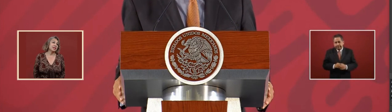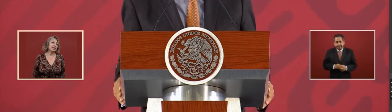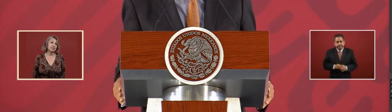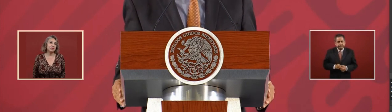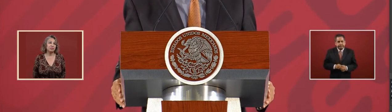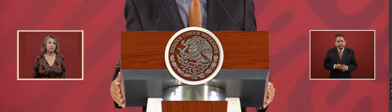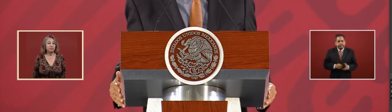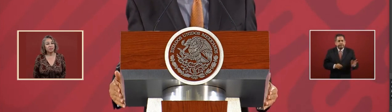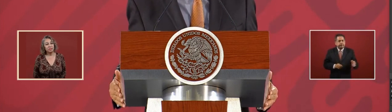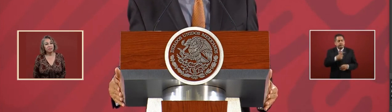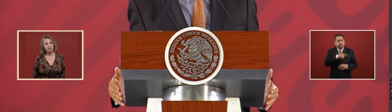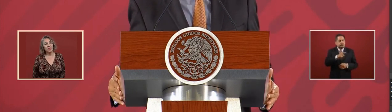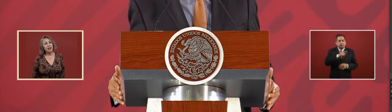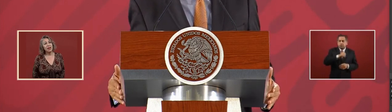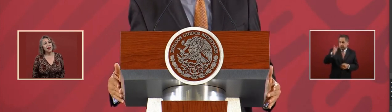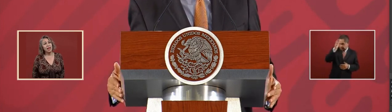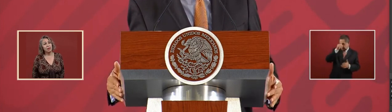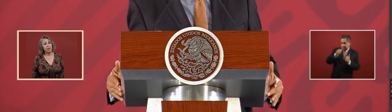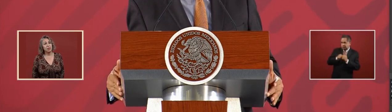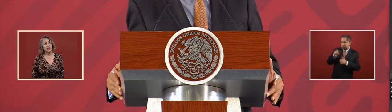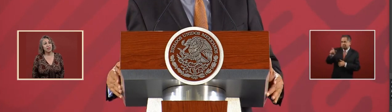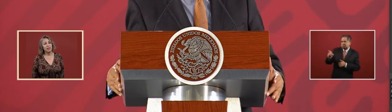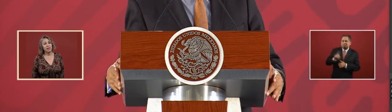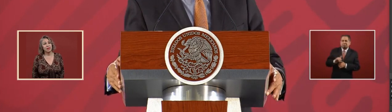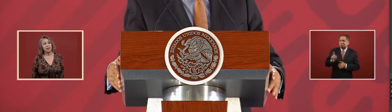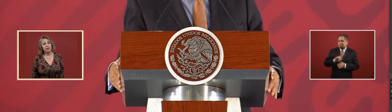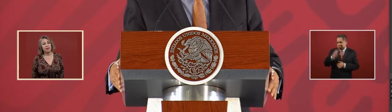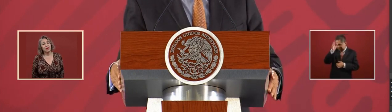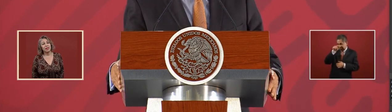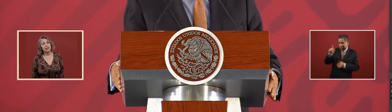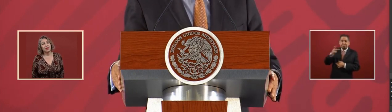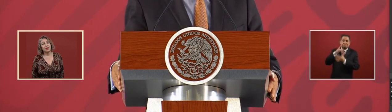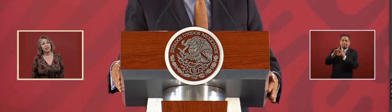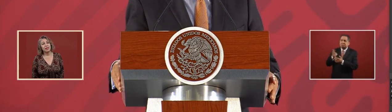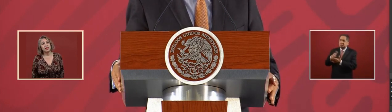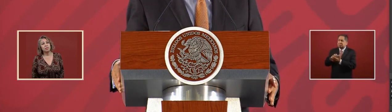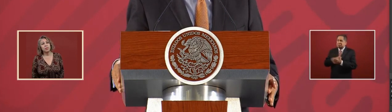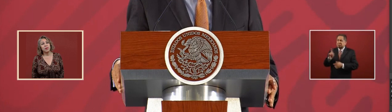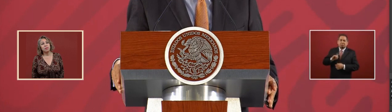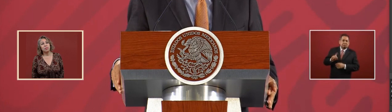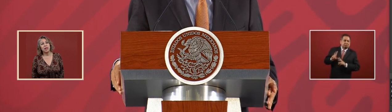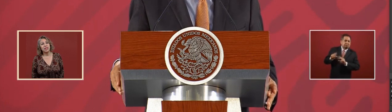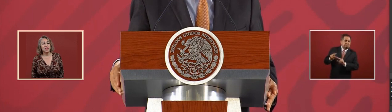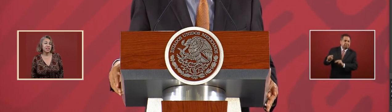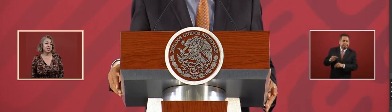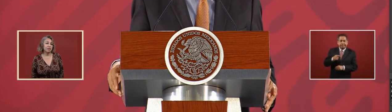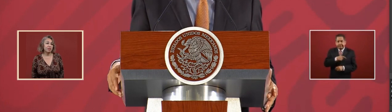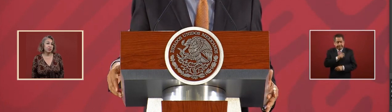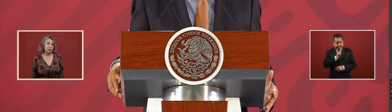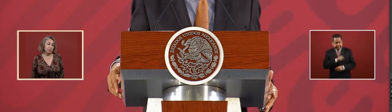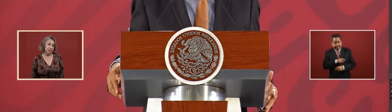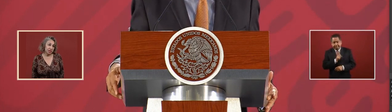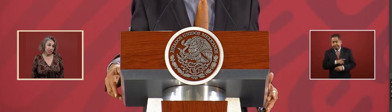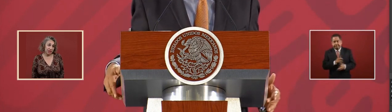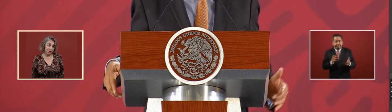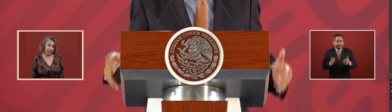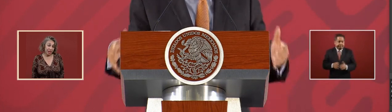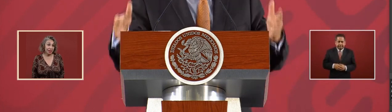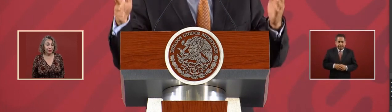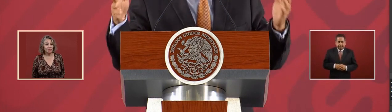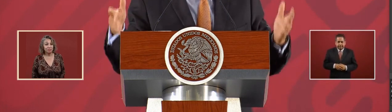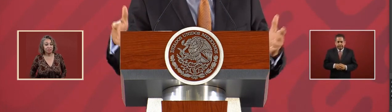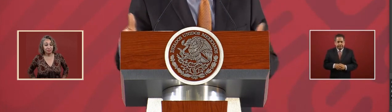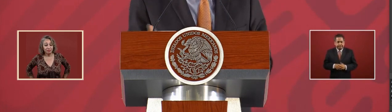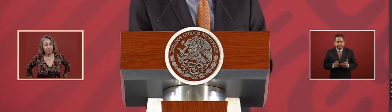that no están de acuerdo con are not happy with la política de austeridad, the politics of Republican austerity.